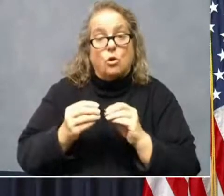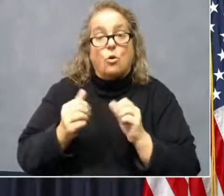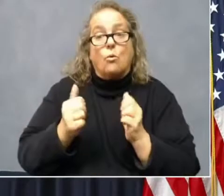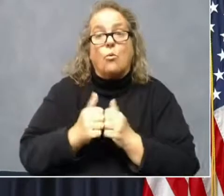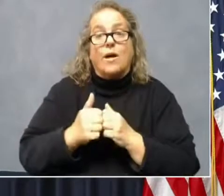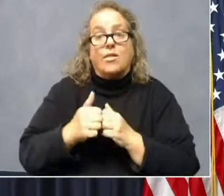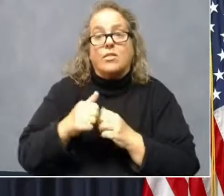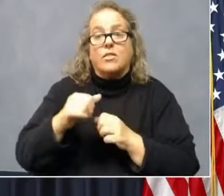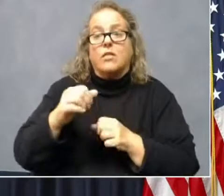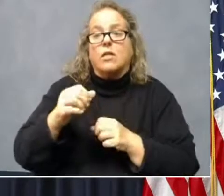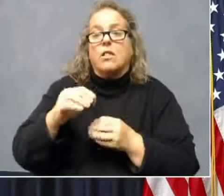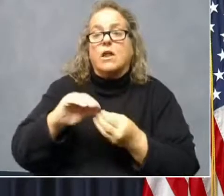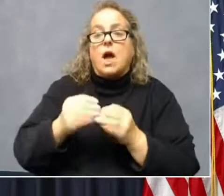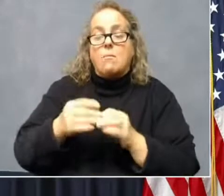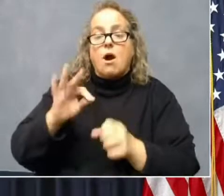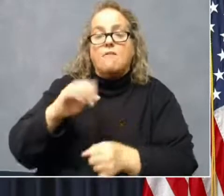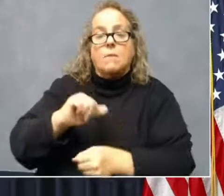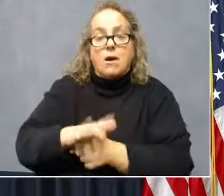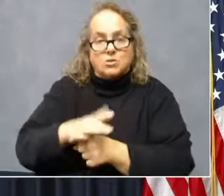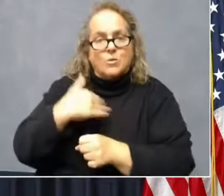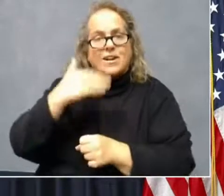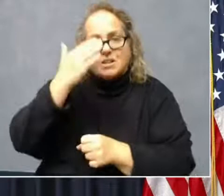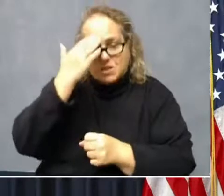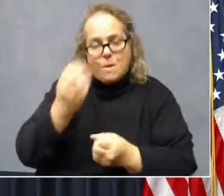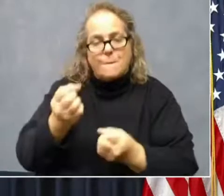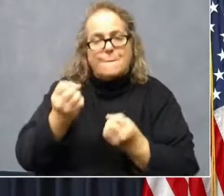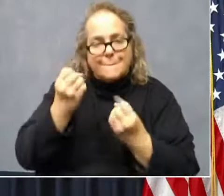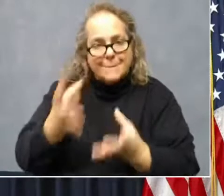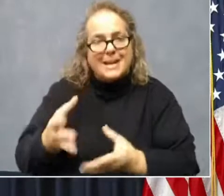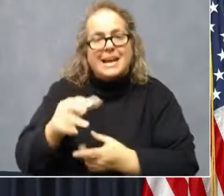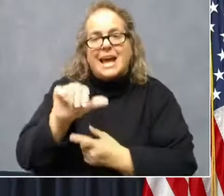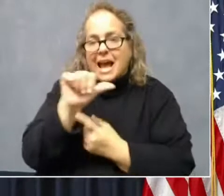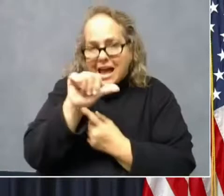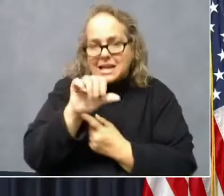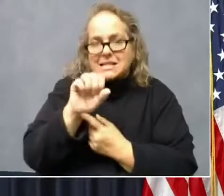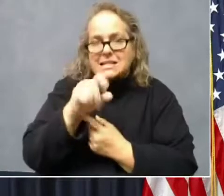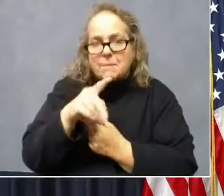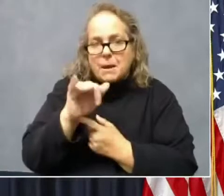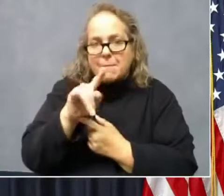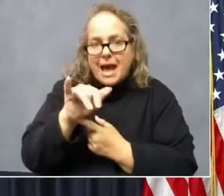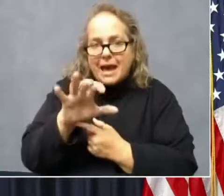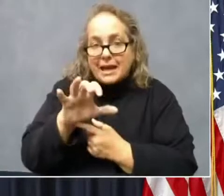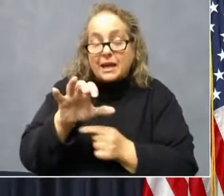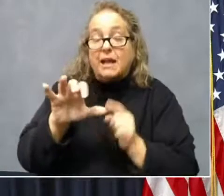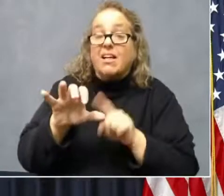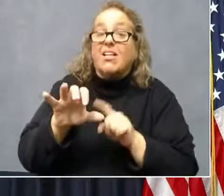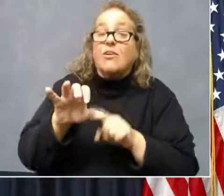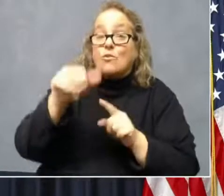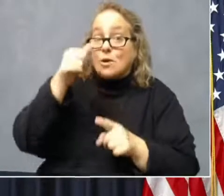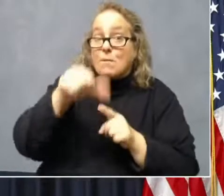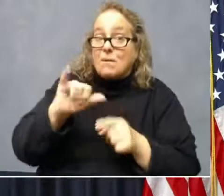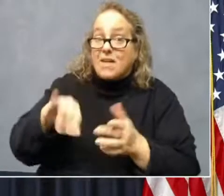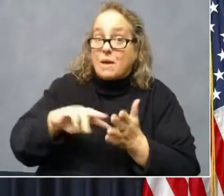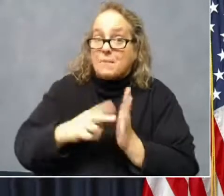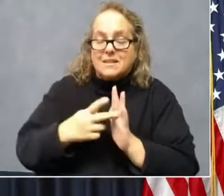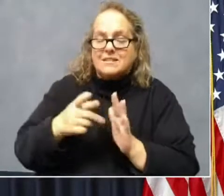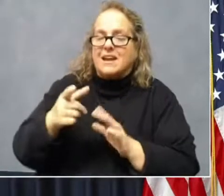number of asymptomatic people are getting tested at any given point. But remembering that